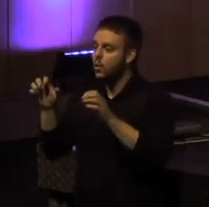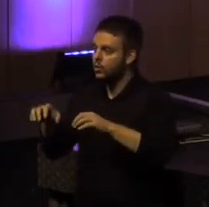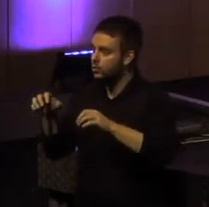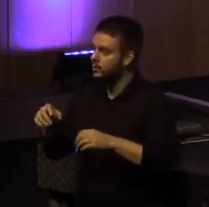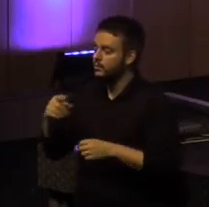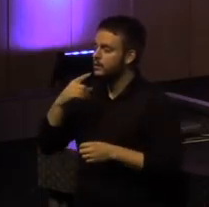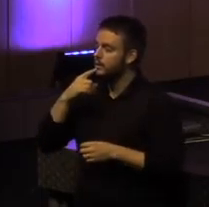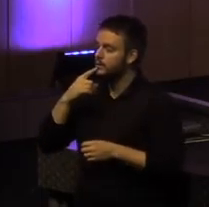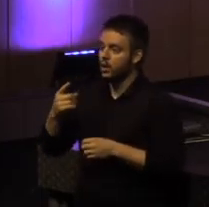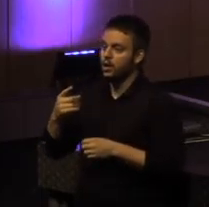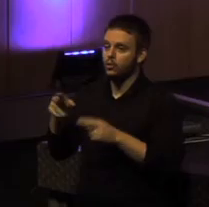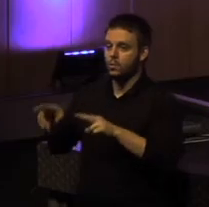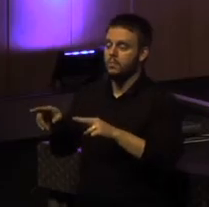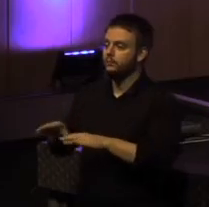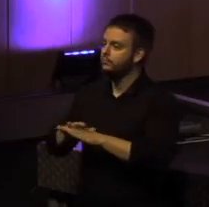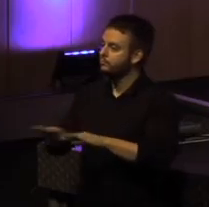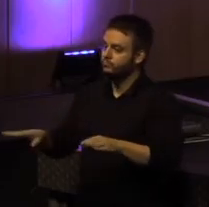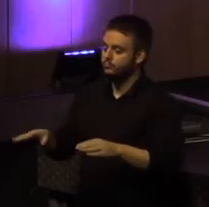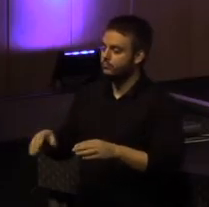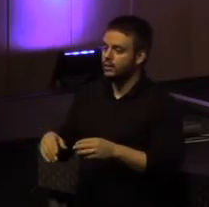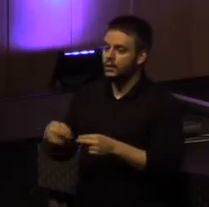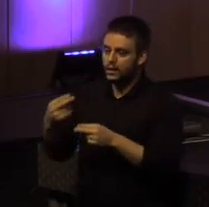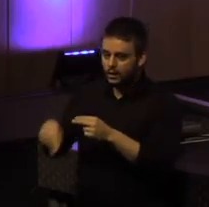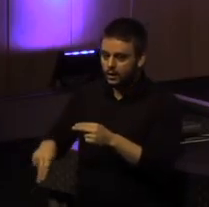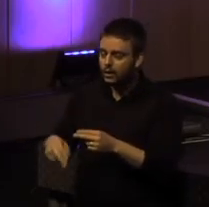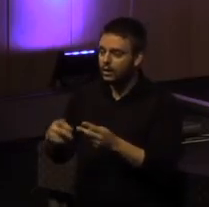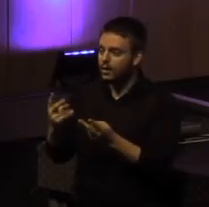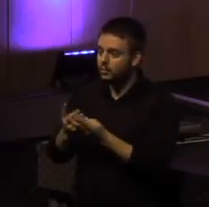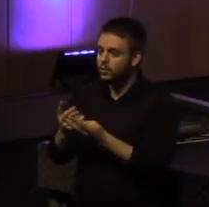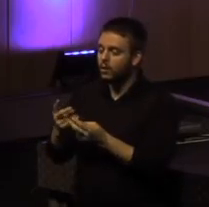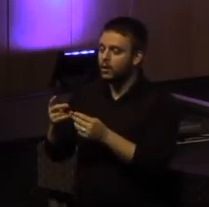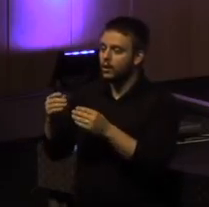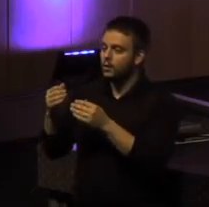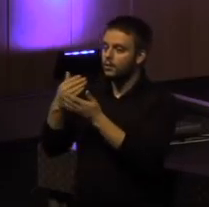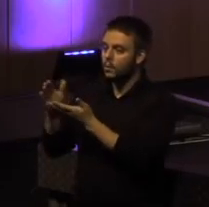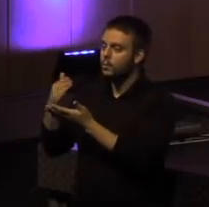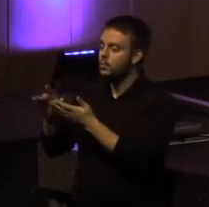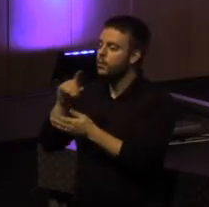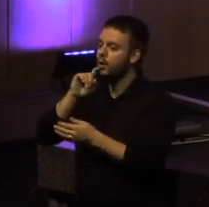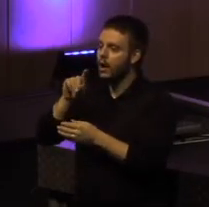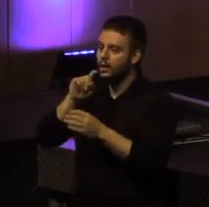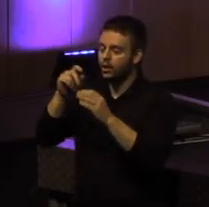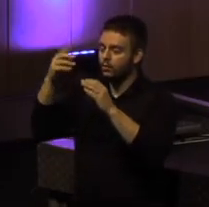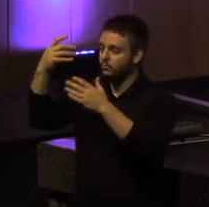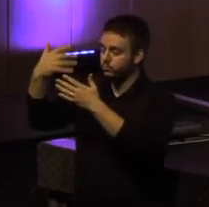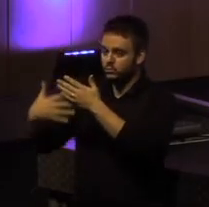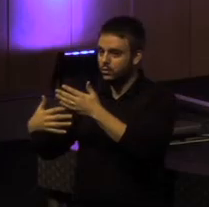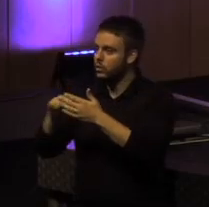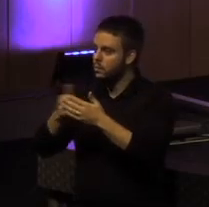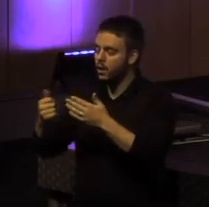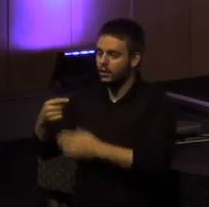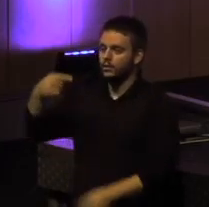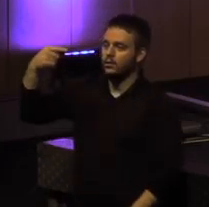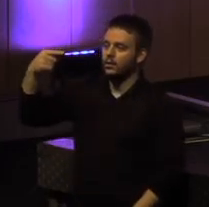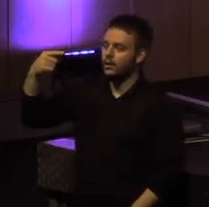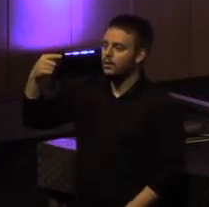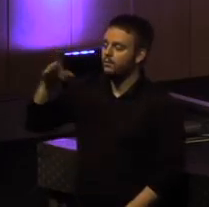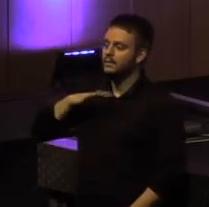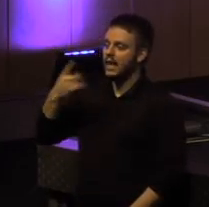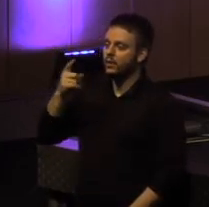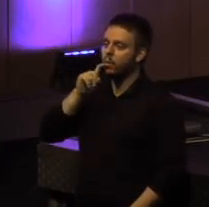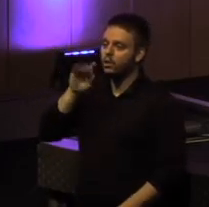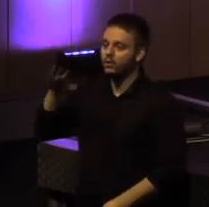fired live ammunition and your response was a taser and then to return fire. I don't believe that.